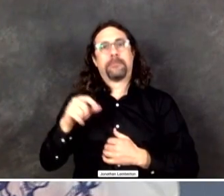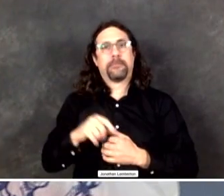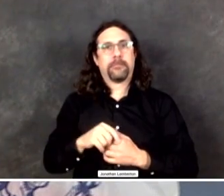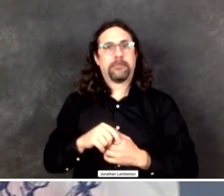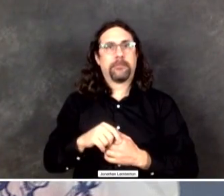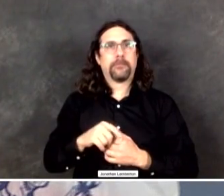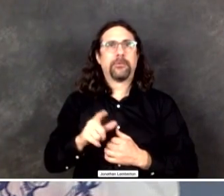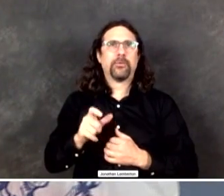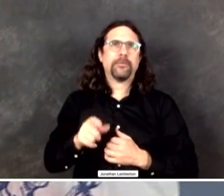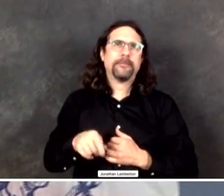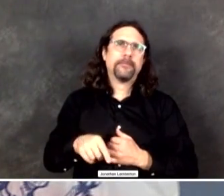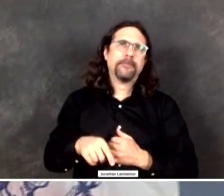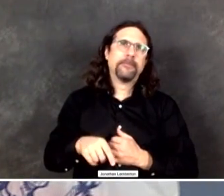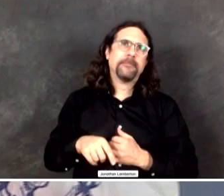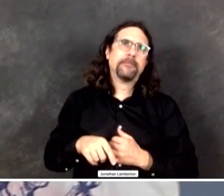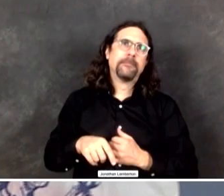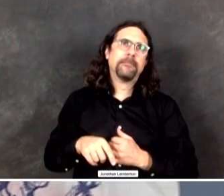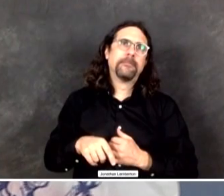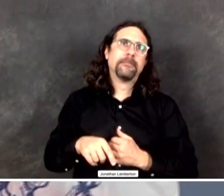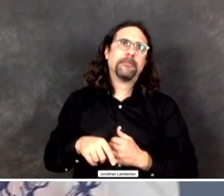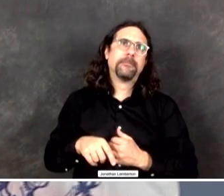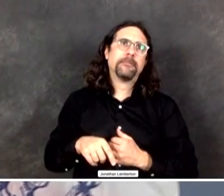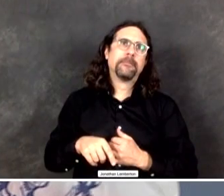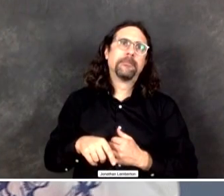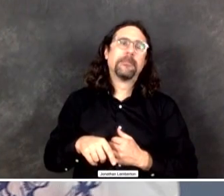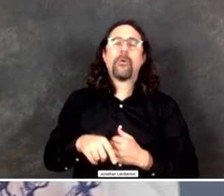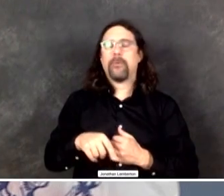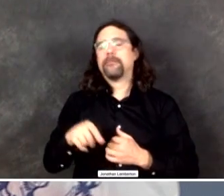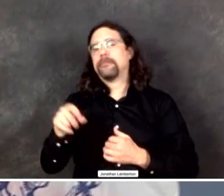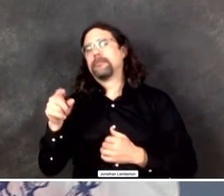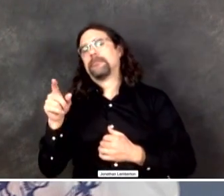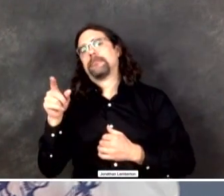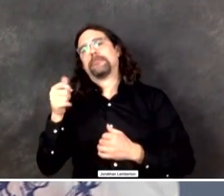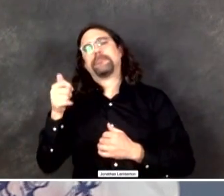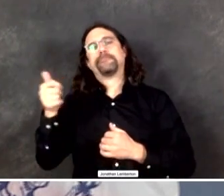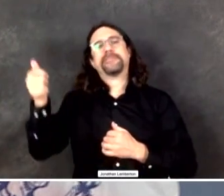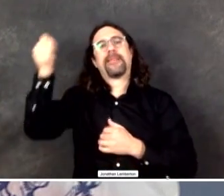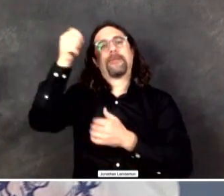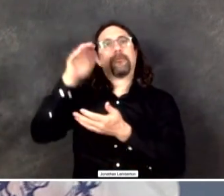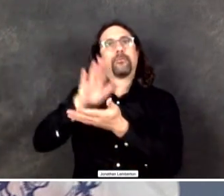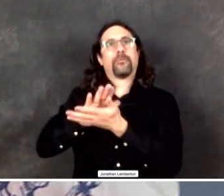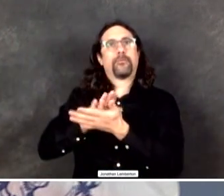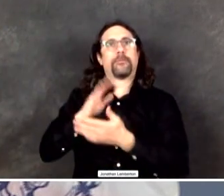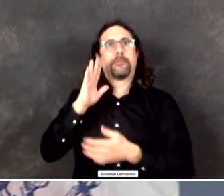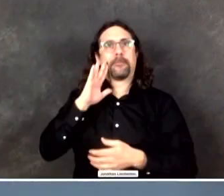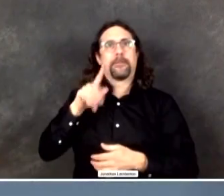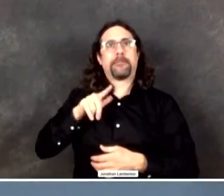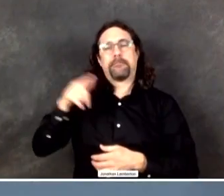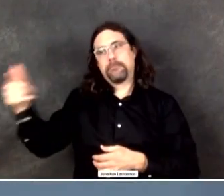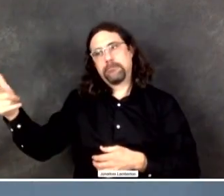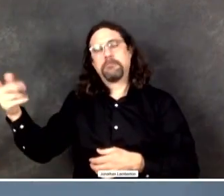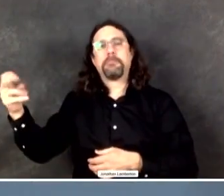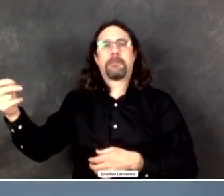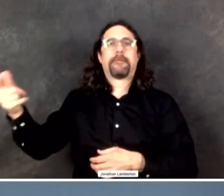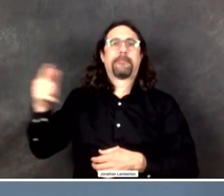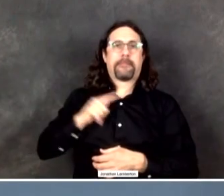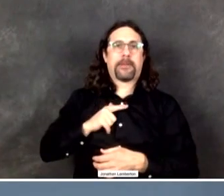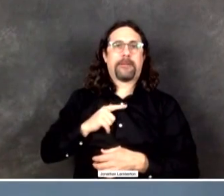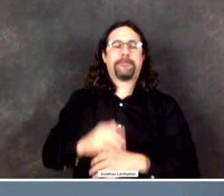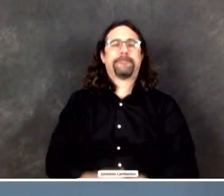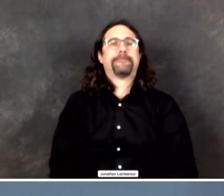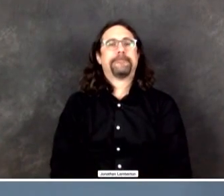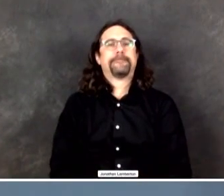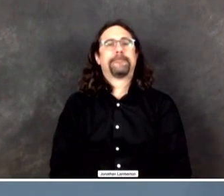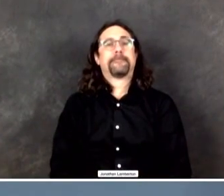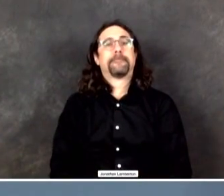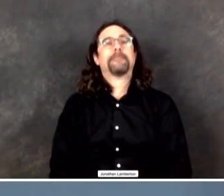and I want to thank you for your leadership. This is not an easy time, But I also want to echo your